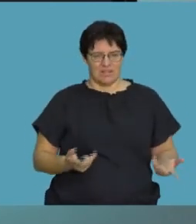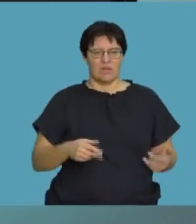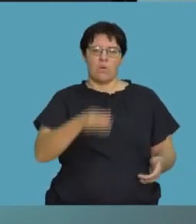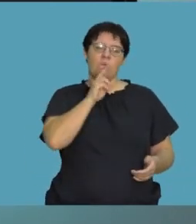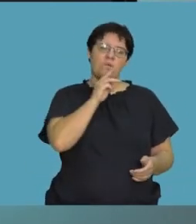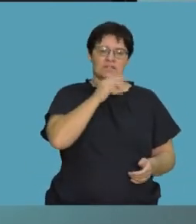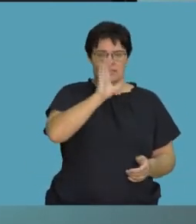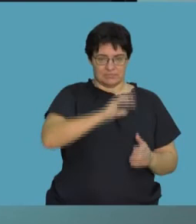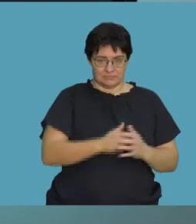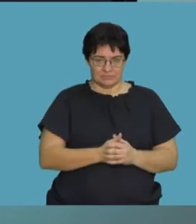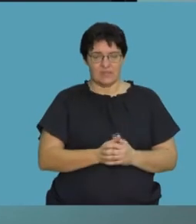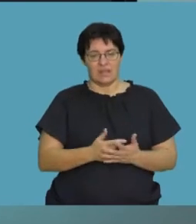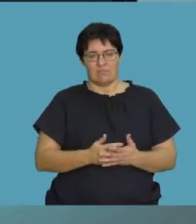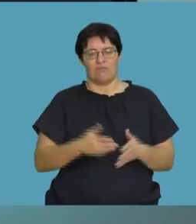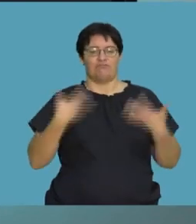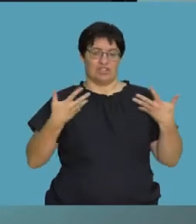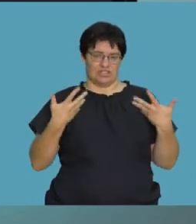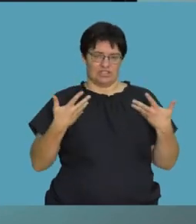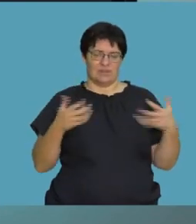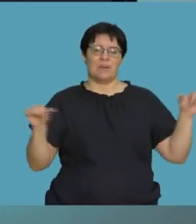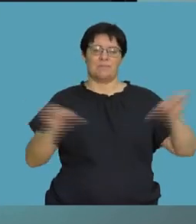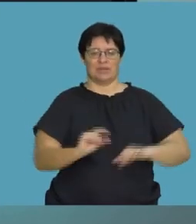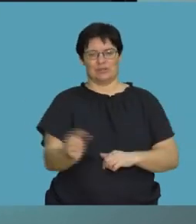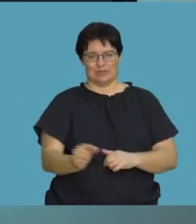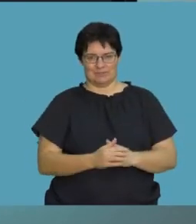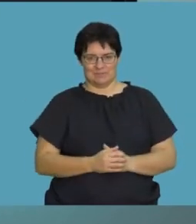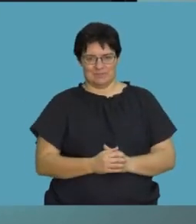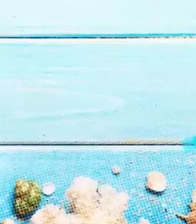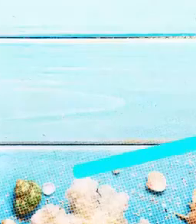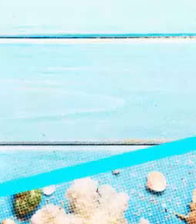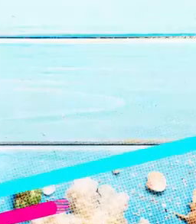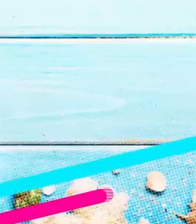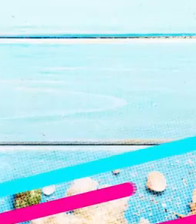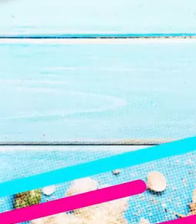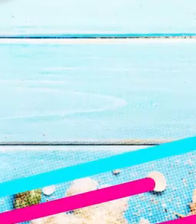some water, and freshen up, and we'll be back with some more.